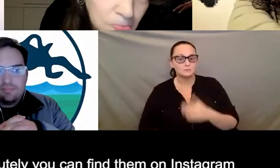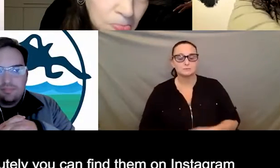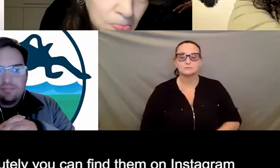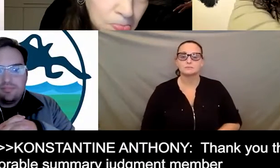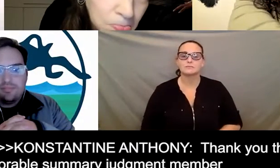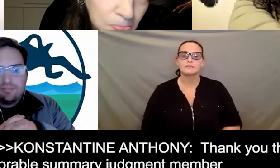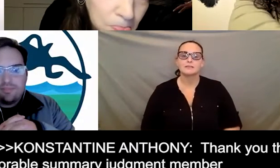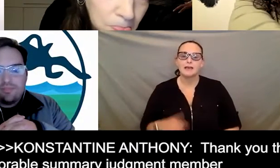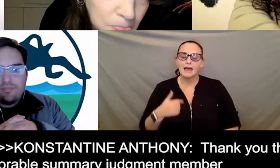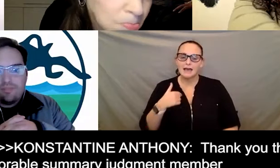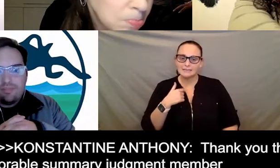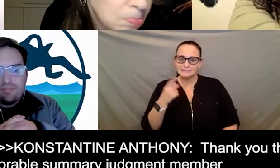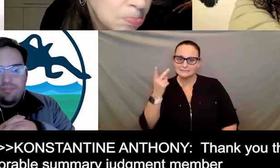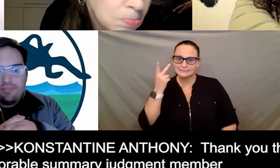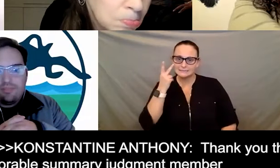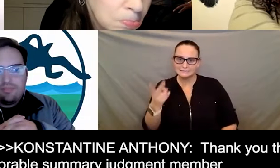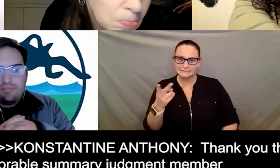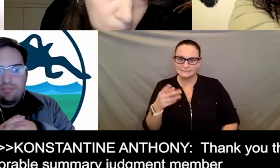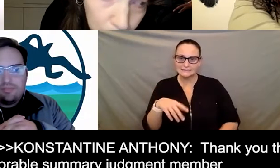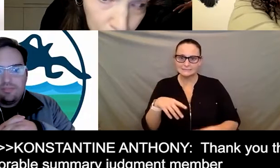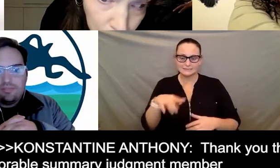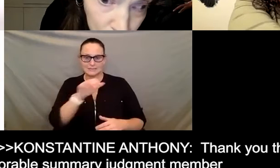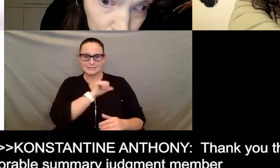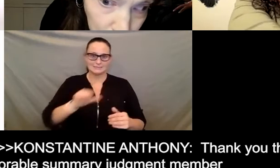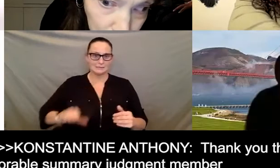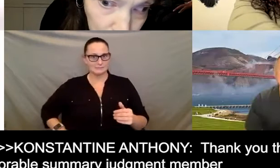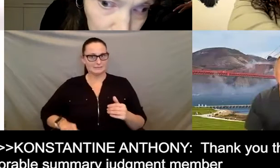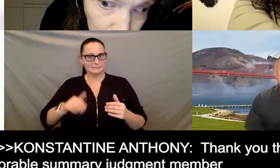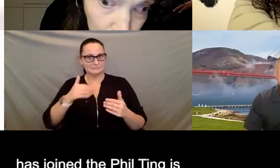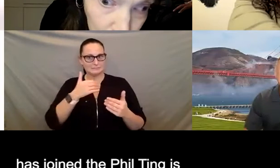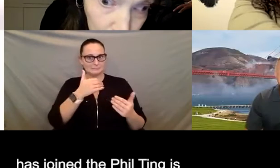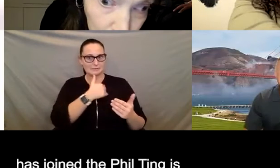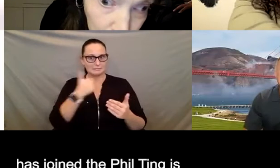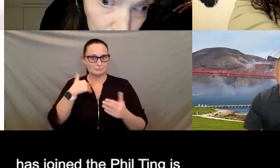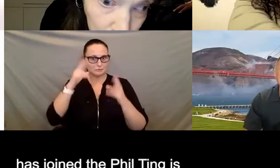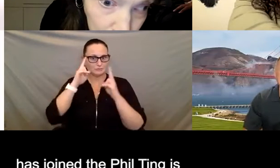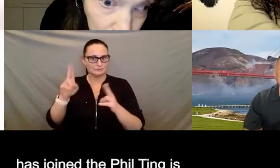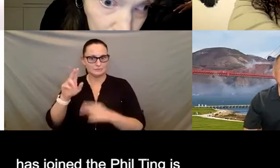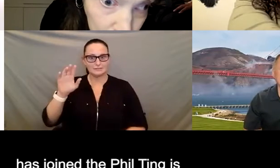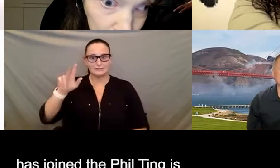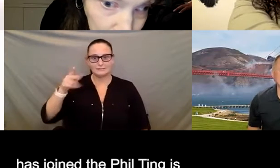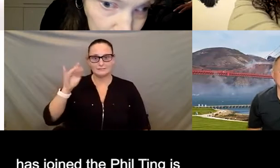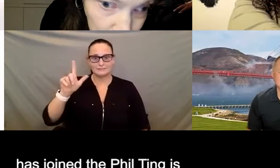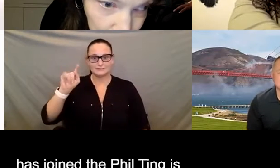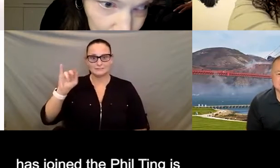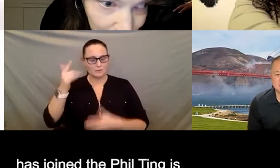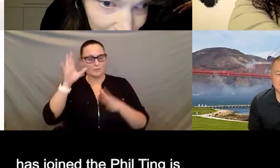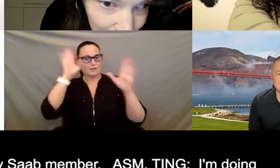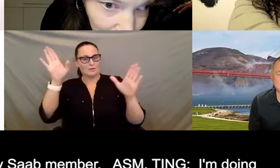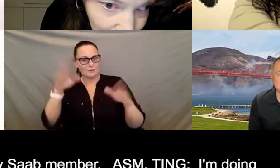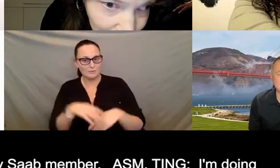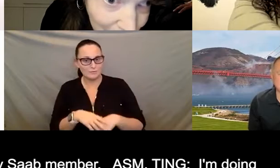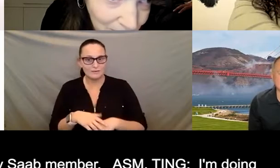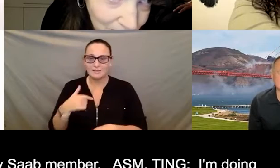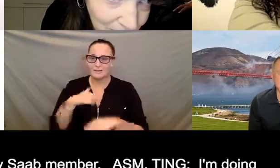I do see that the Honorable Assembly Member has joined us. Phil Ting is on. Hello, Assembly Member. How are you?